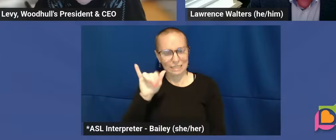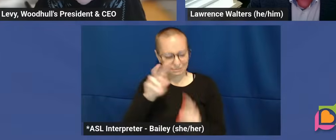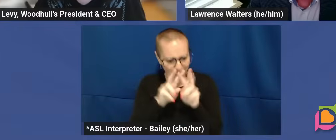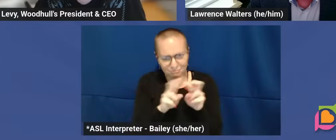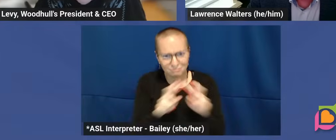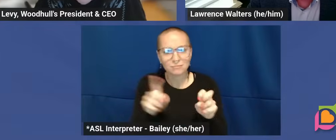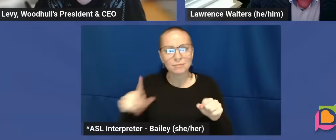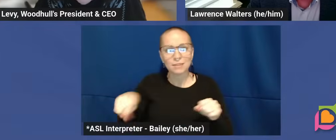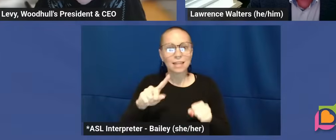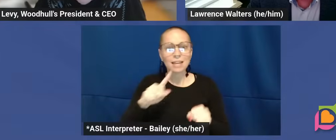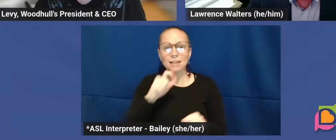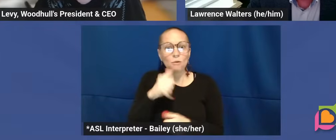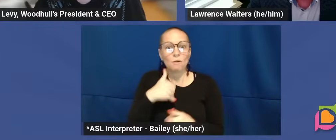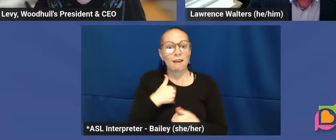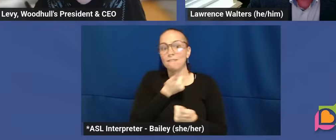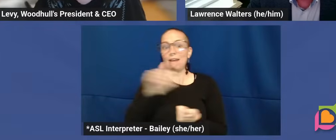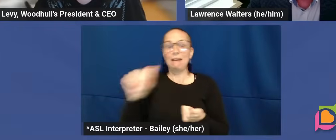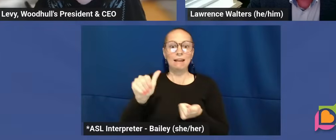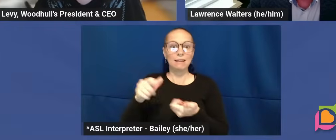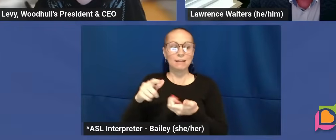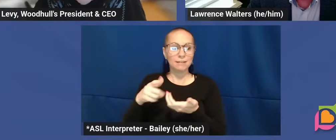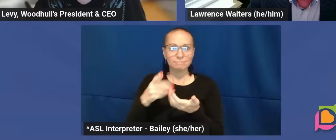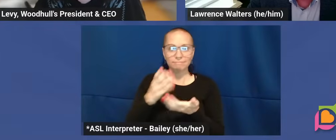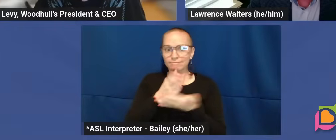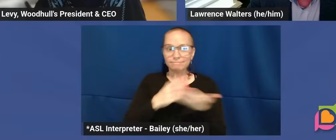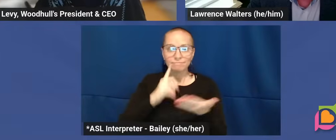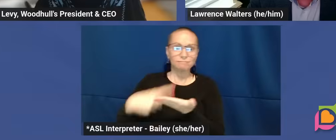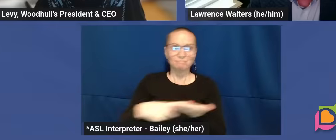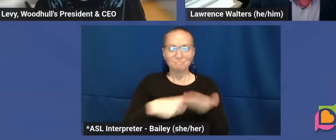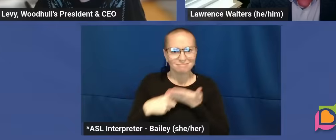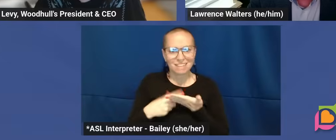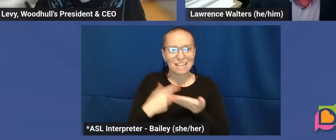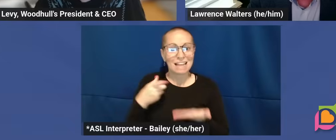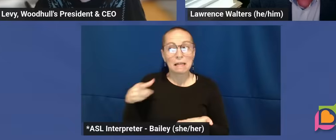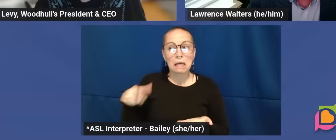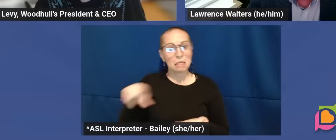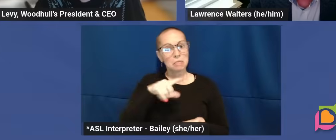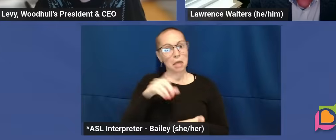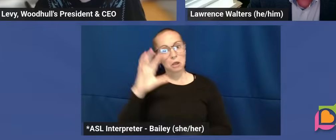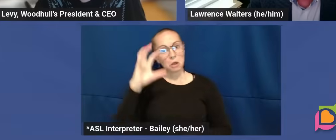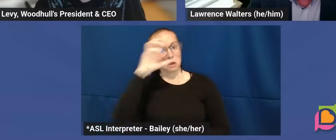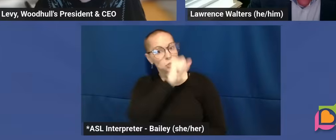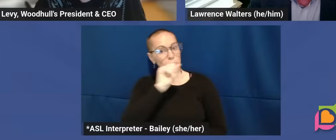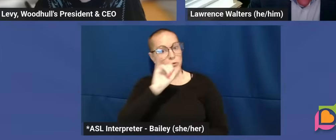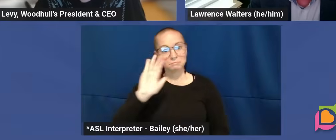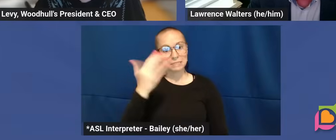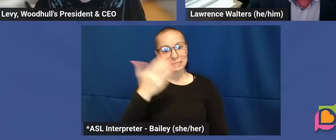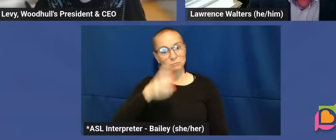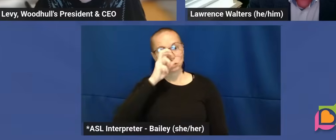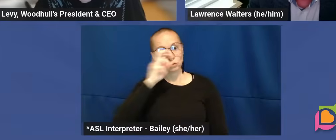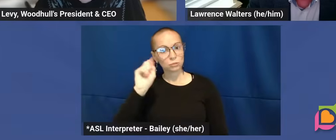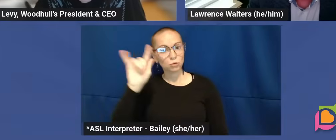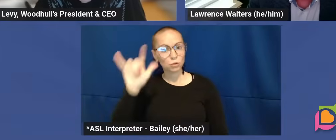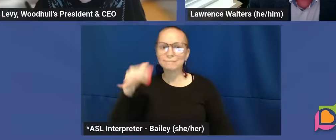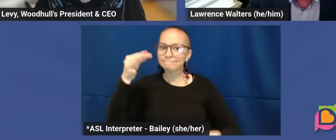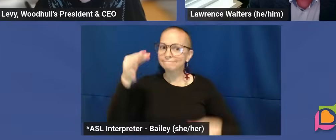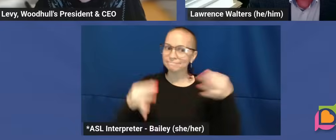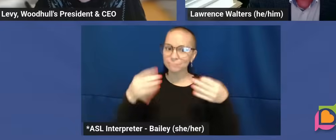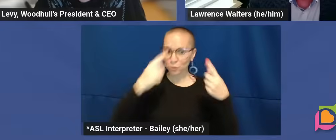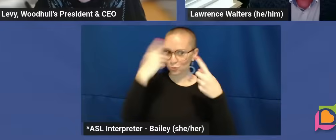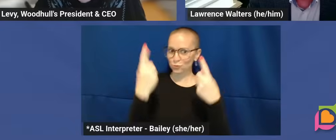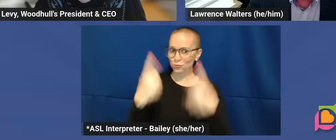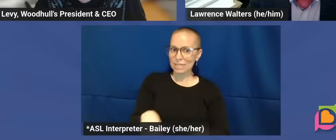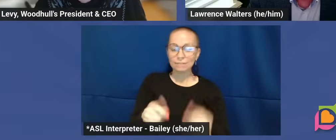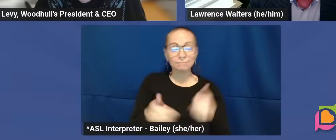basis to quibble about the level of scrutiny in that case. They did all essentially assume it's strict scrutiny, and the court agreed. It's not like the